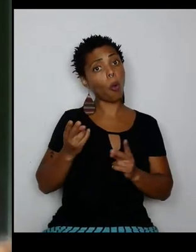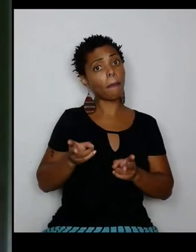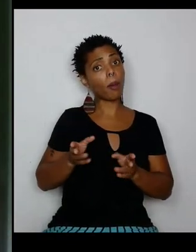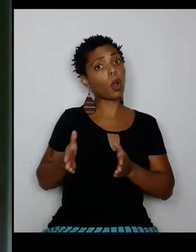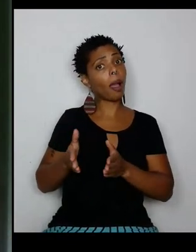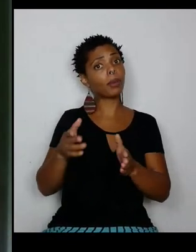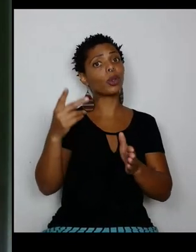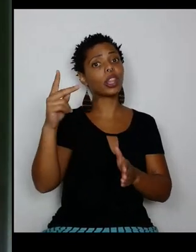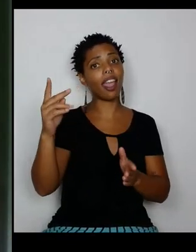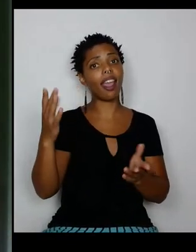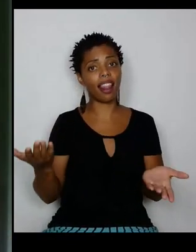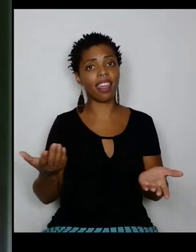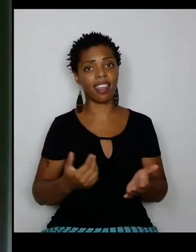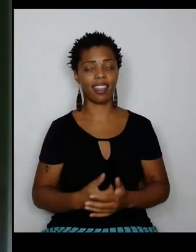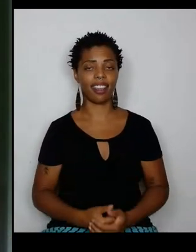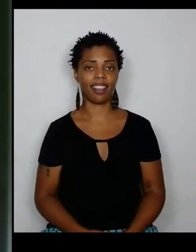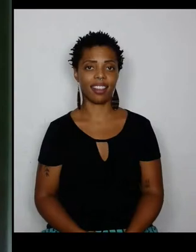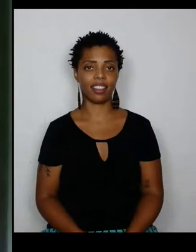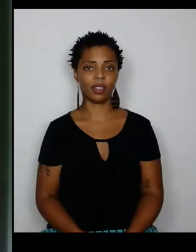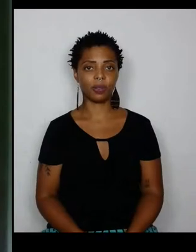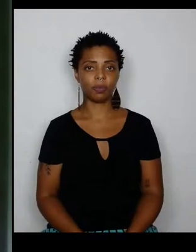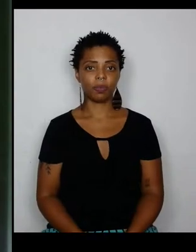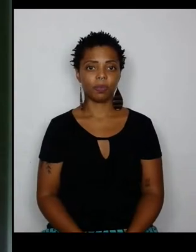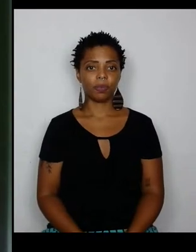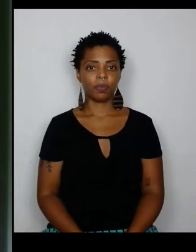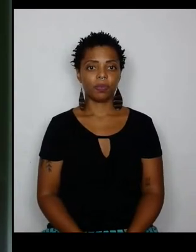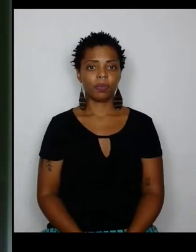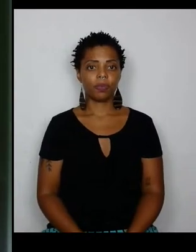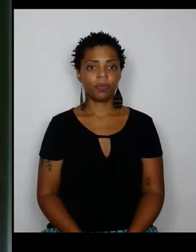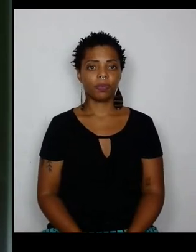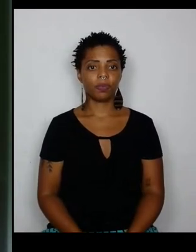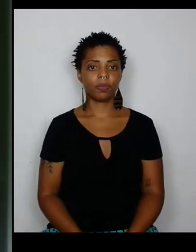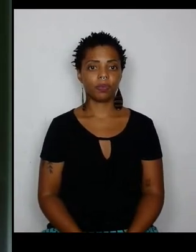early artistic and textual productions